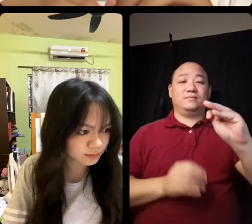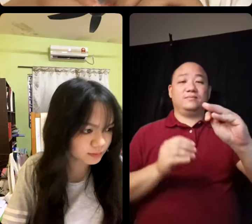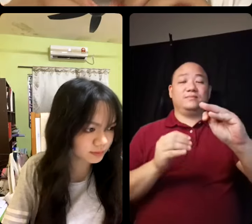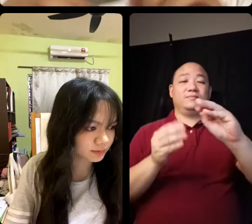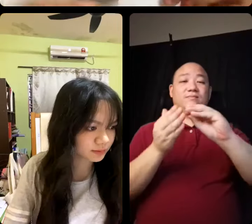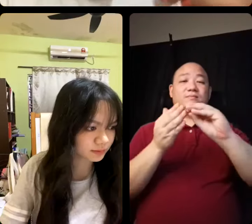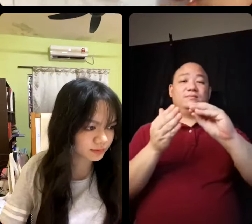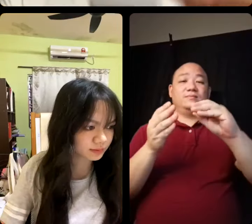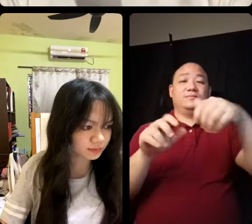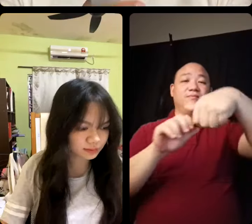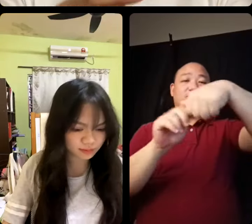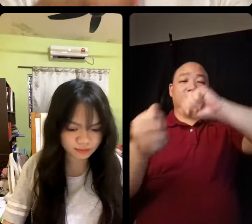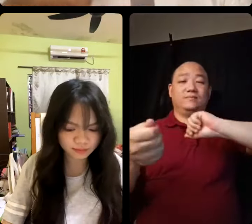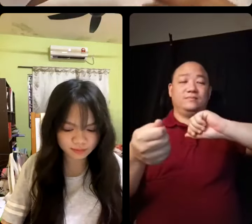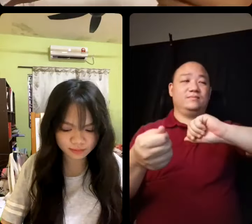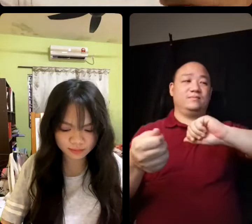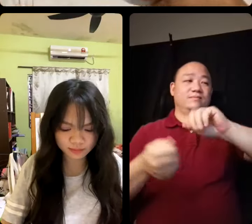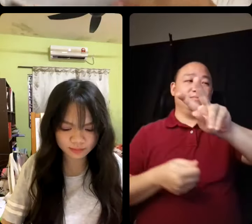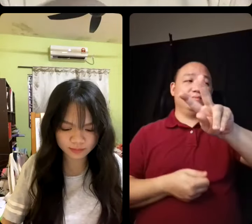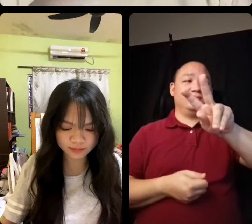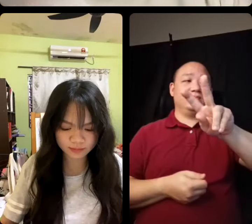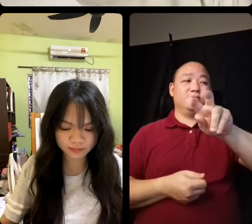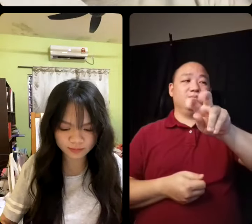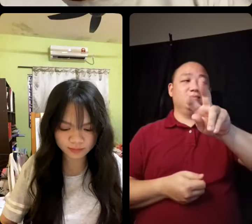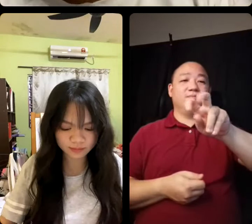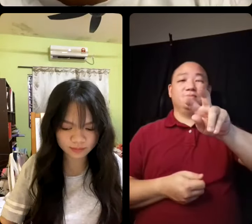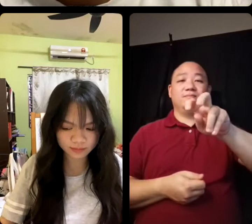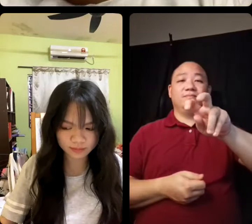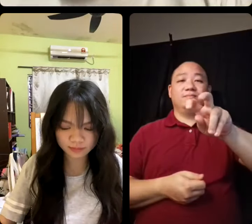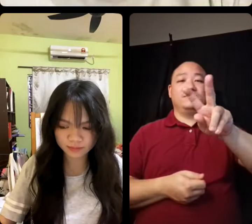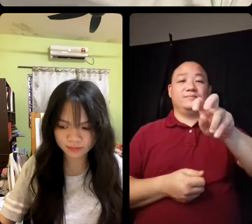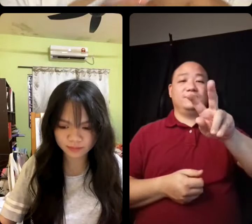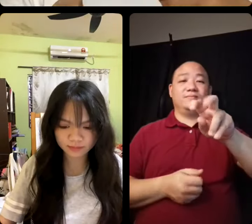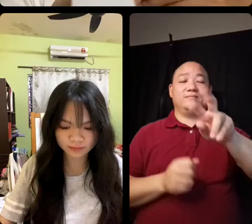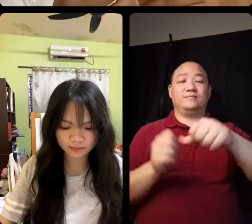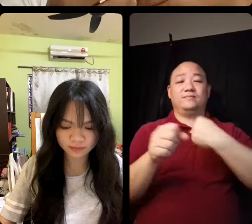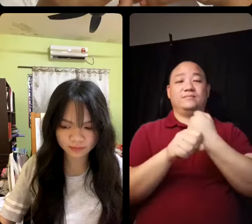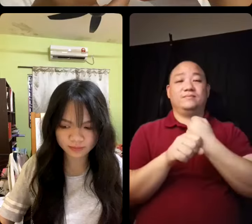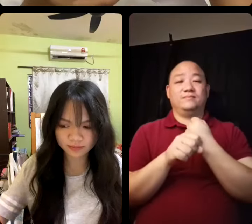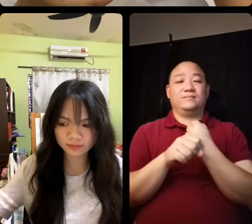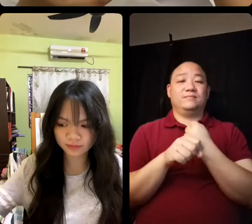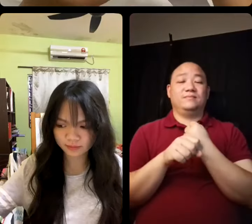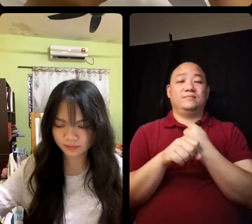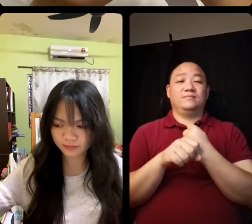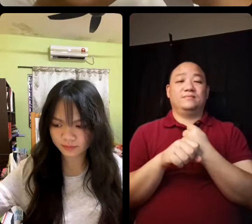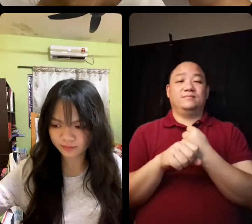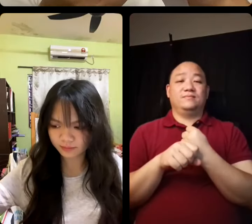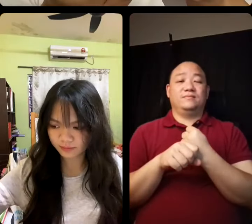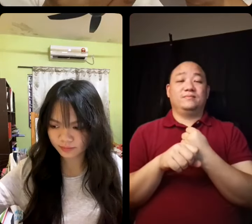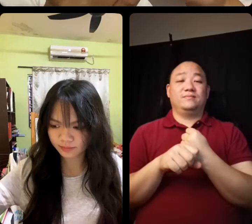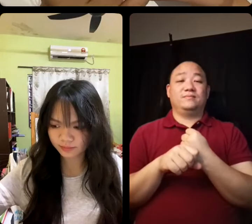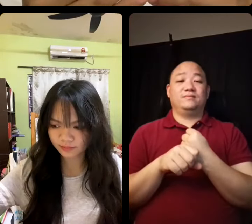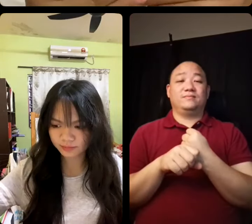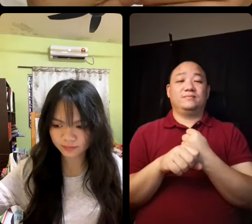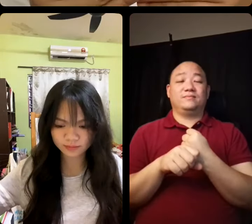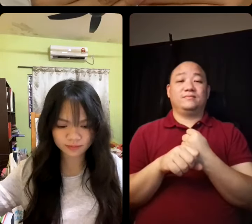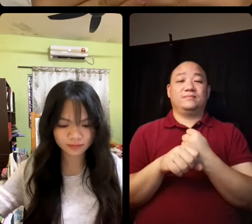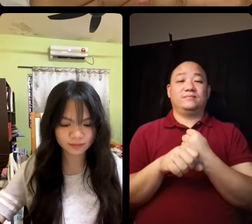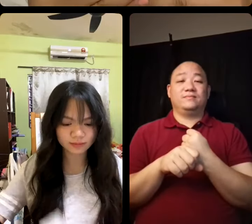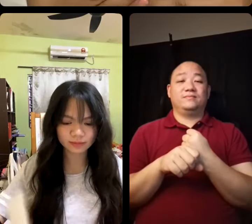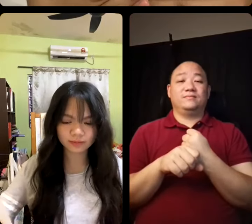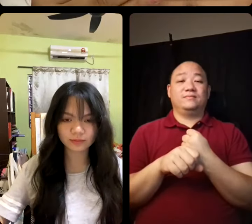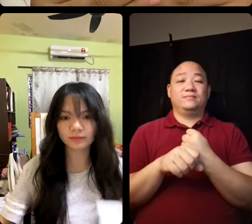my 20 cm. All right? So that is our average participant's age here. So I'm going to tear off